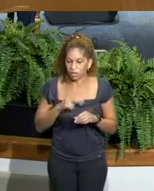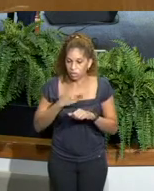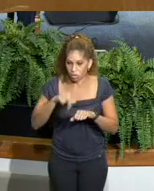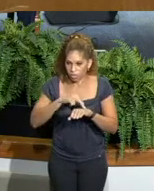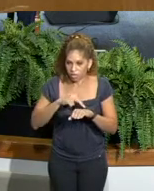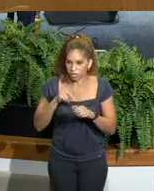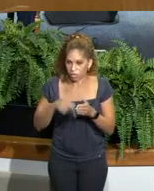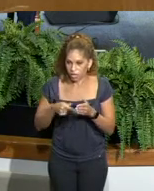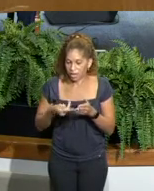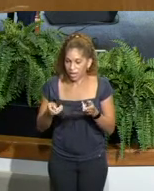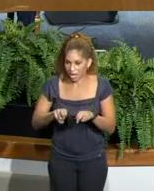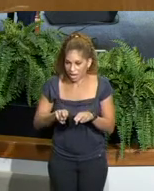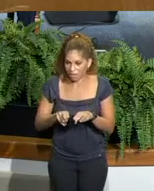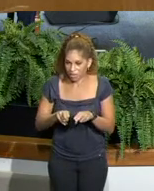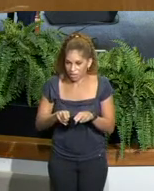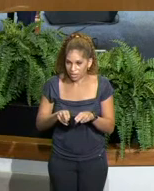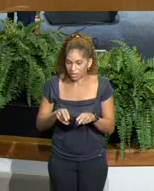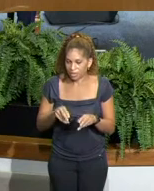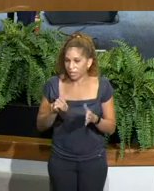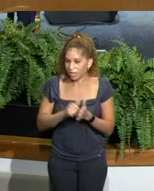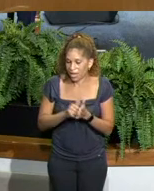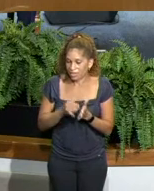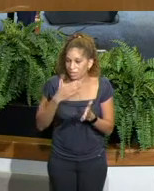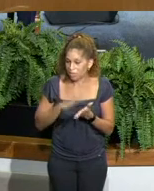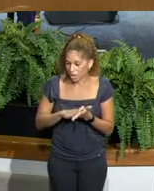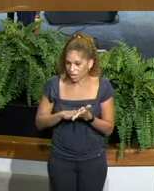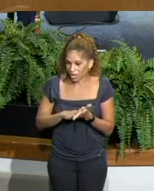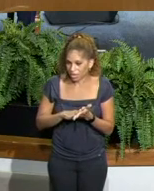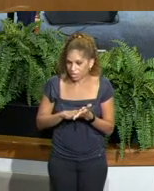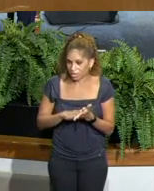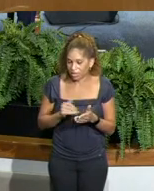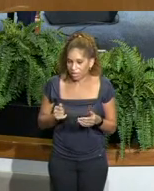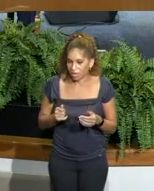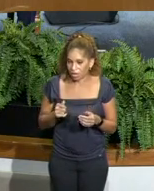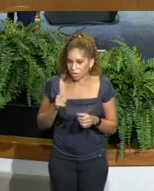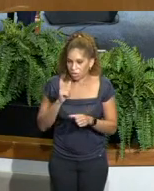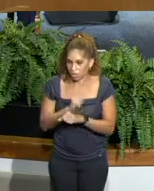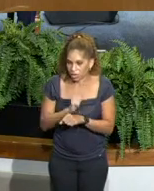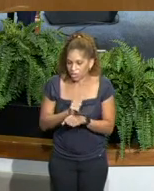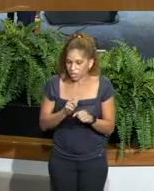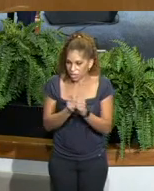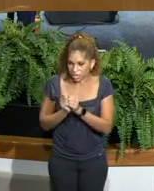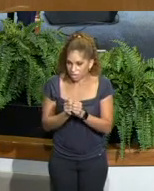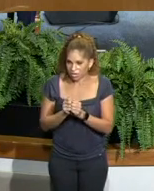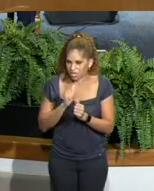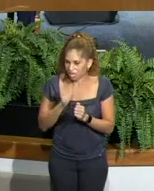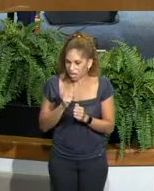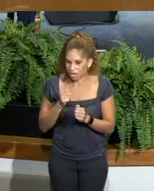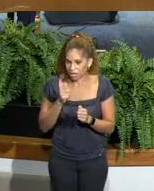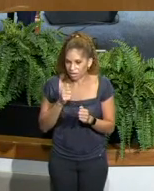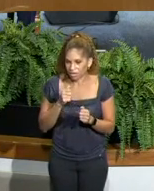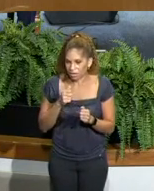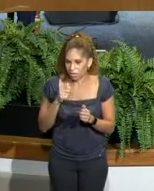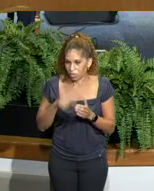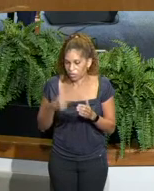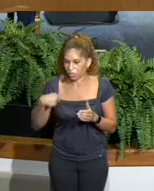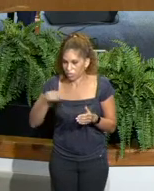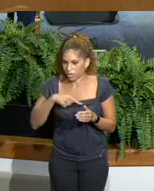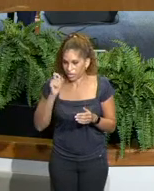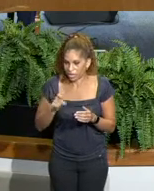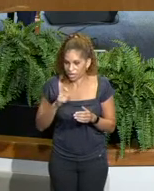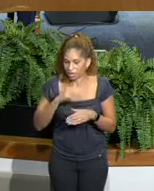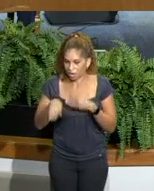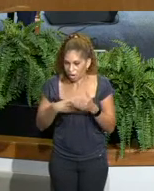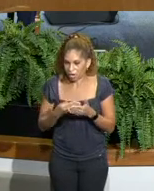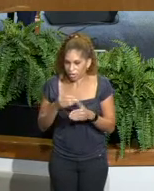are. Fundamental human rights cannot be compromised. Voting rights cannot be compromised. A basic living wage